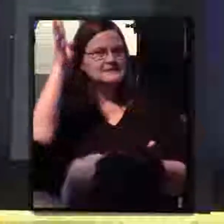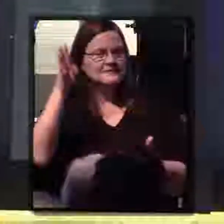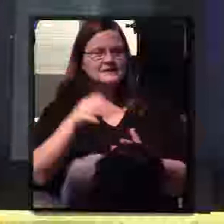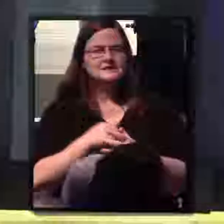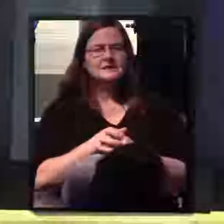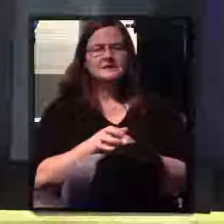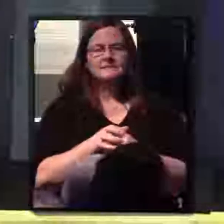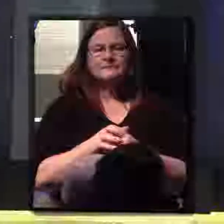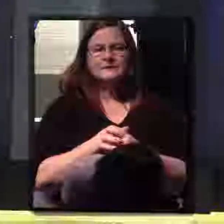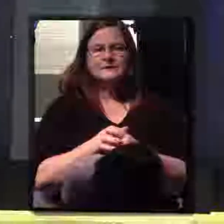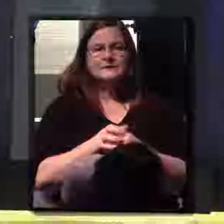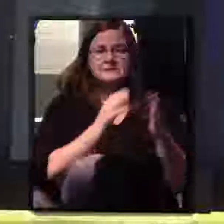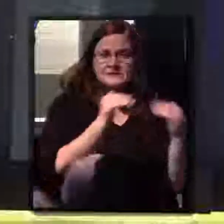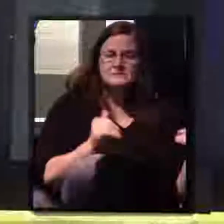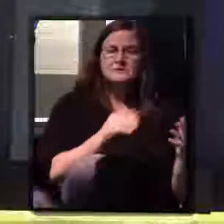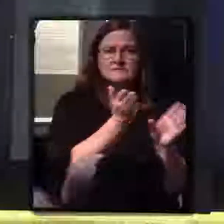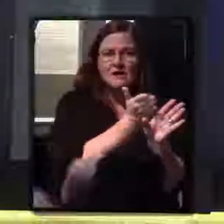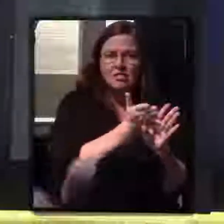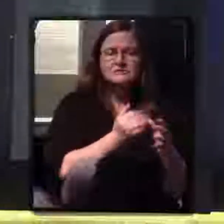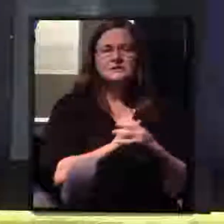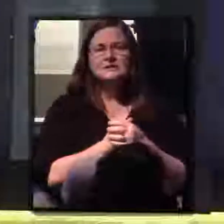of life, by designing our own